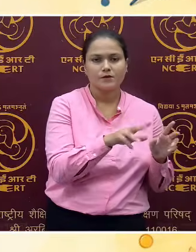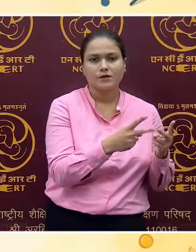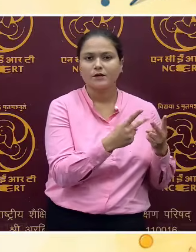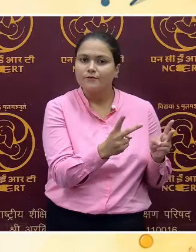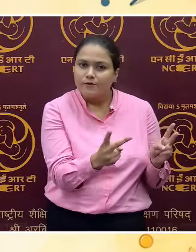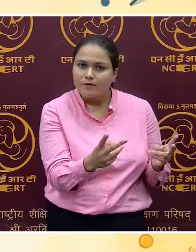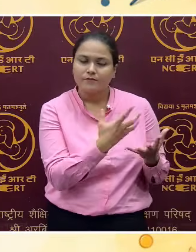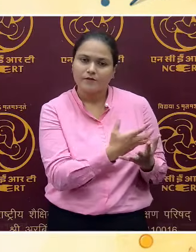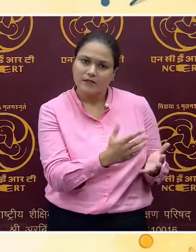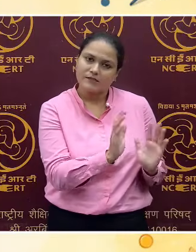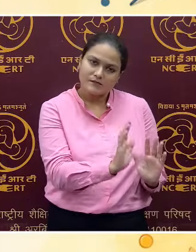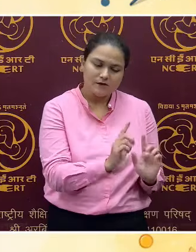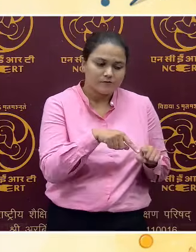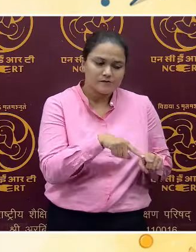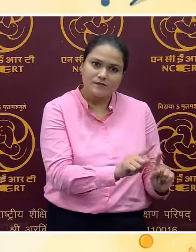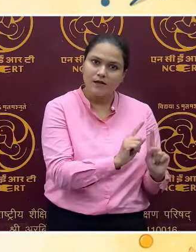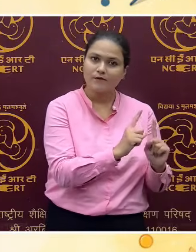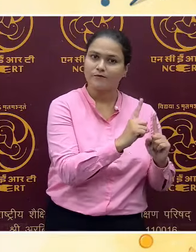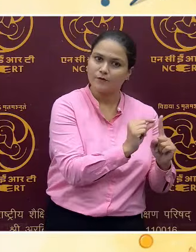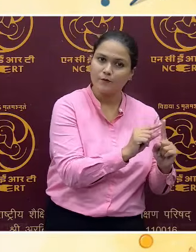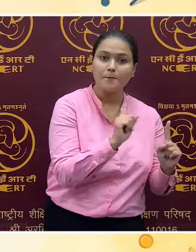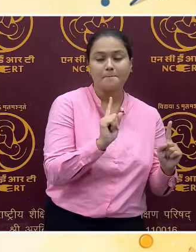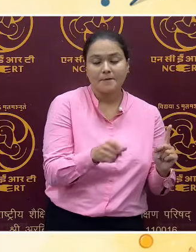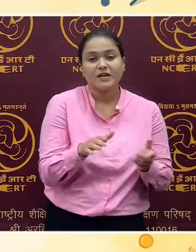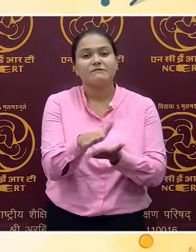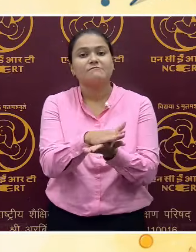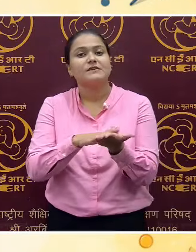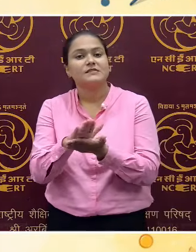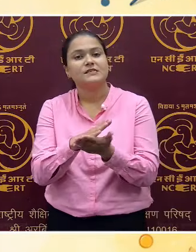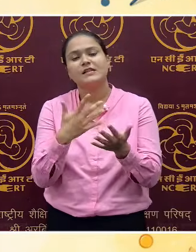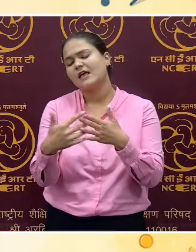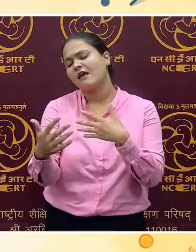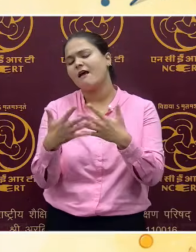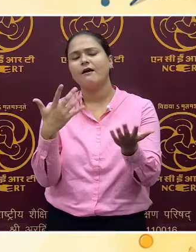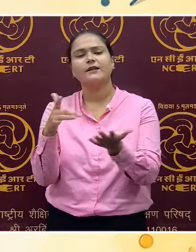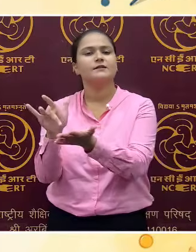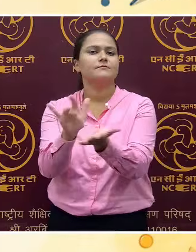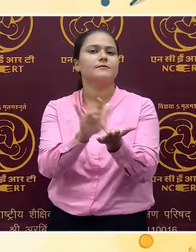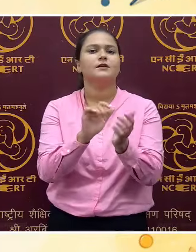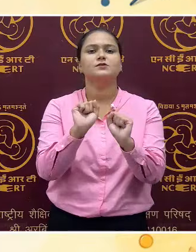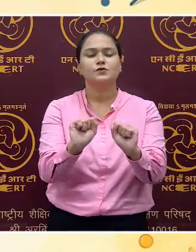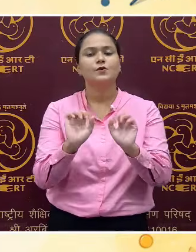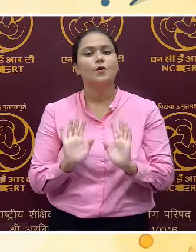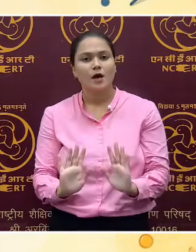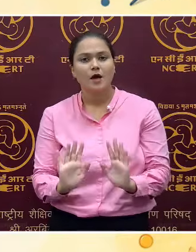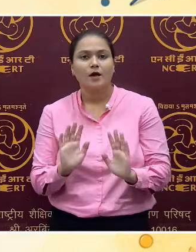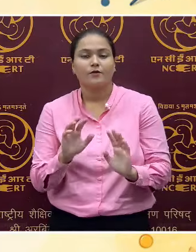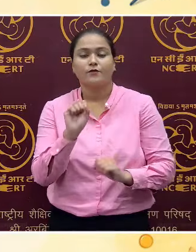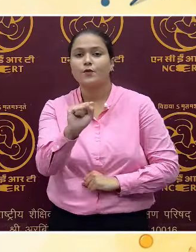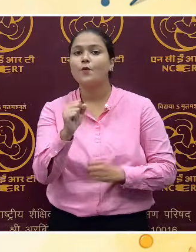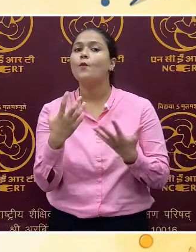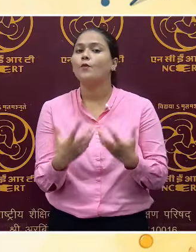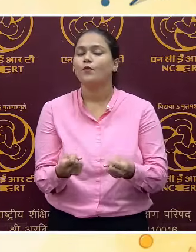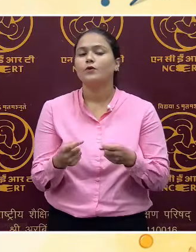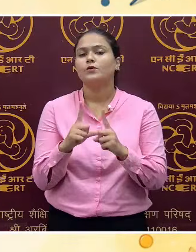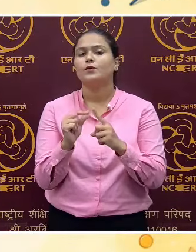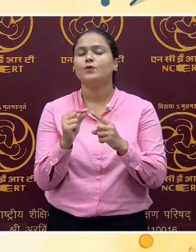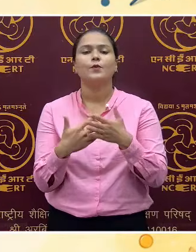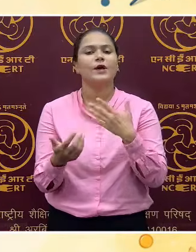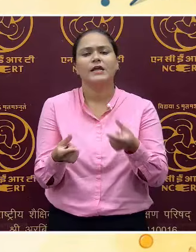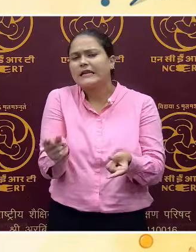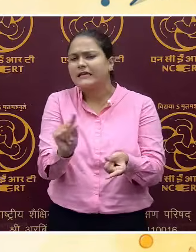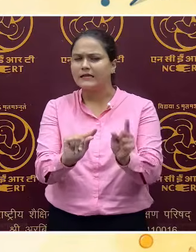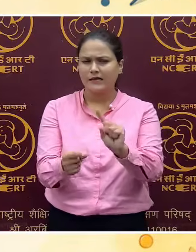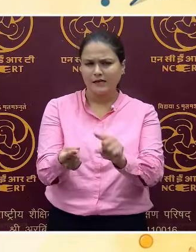and a workshop. But basically, anywhere where you have experiments is a workshop,